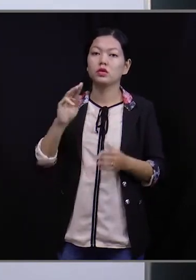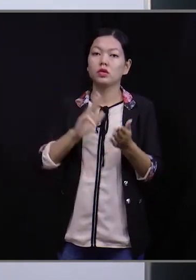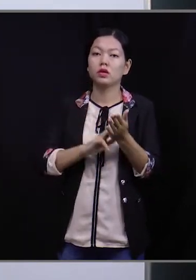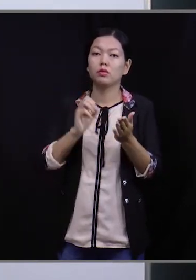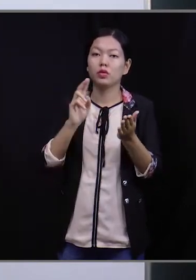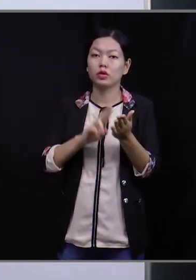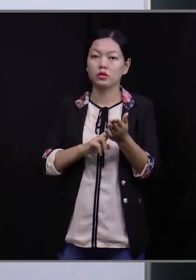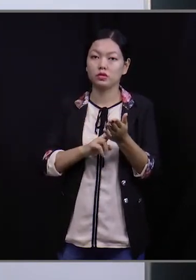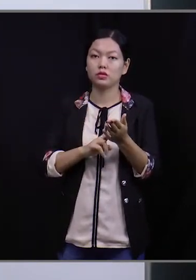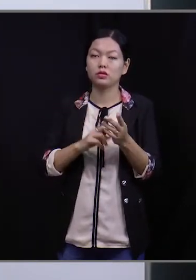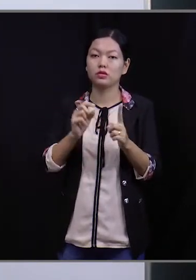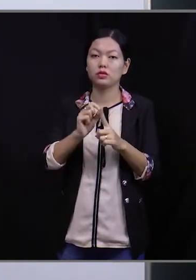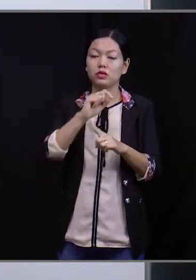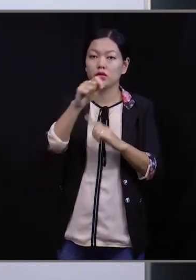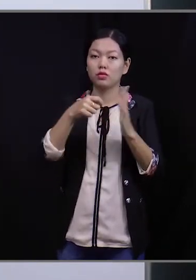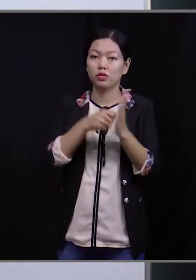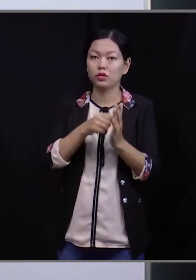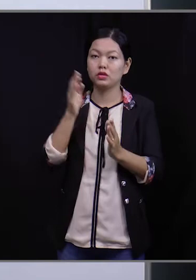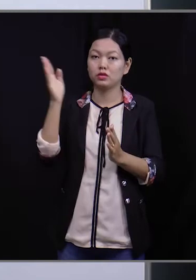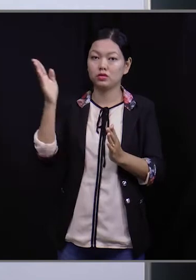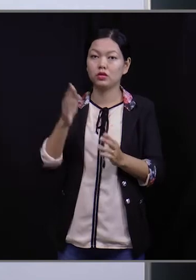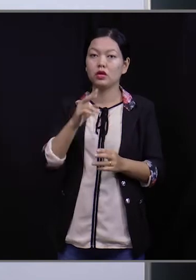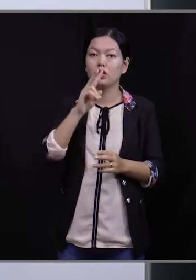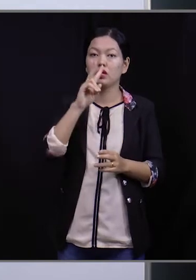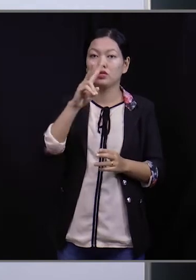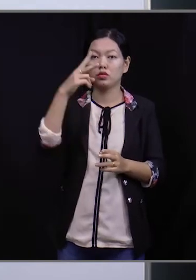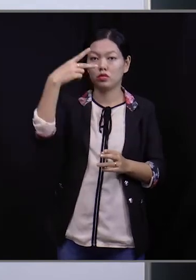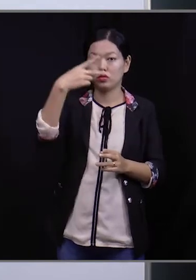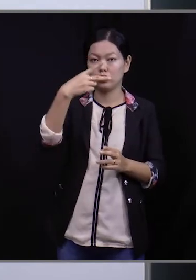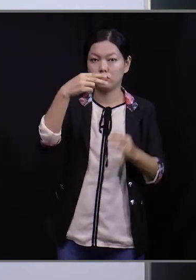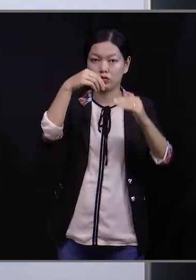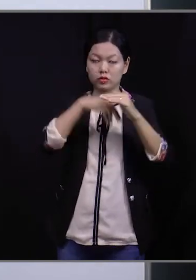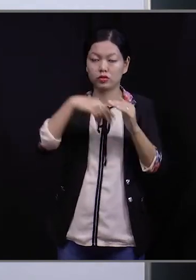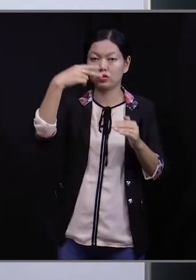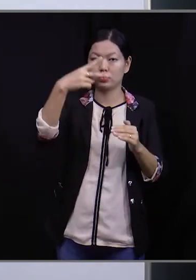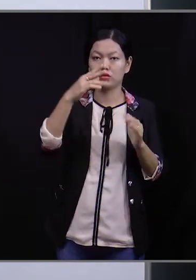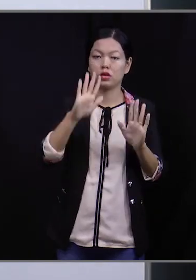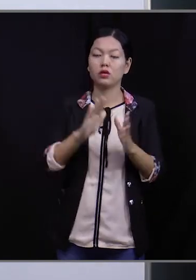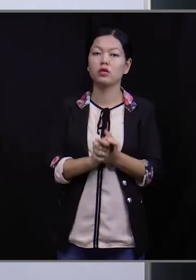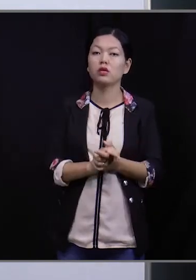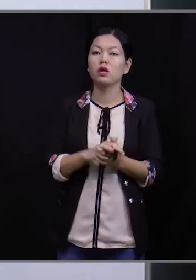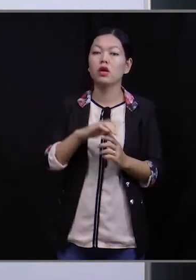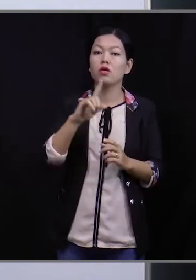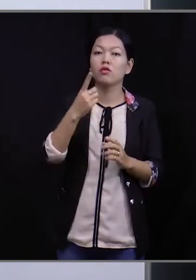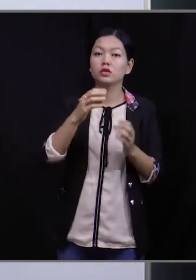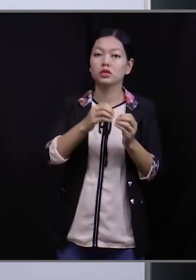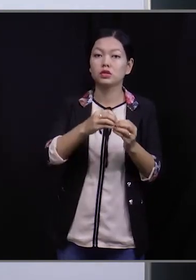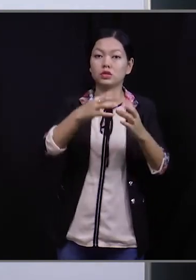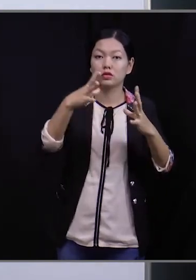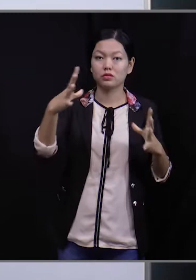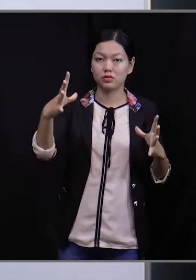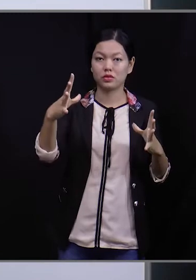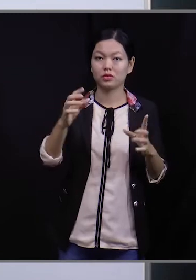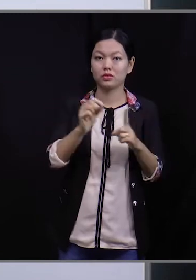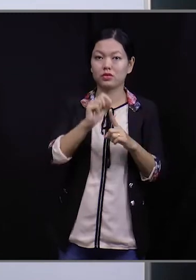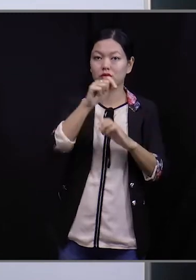monetary policy, it has two types, expansionary and contractionary. Expansionary is